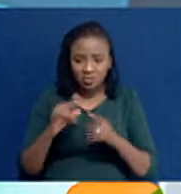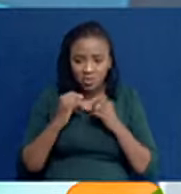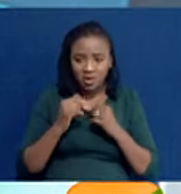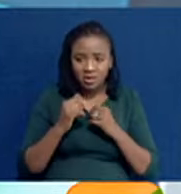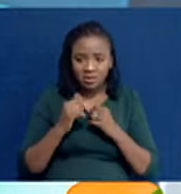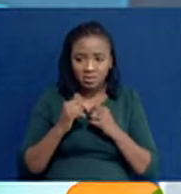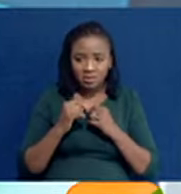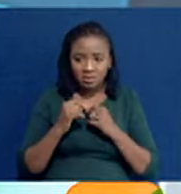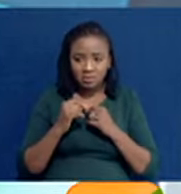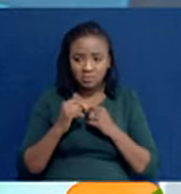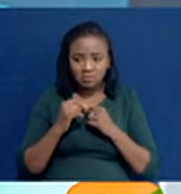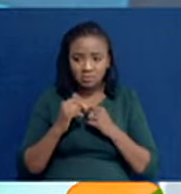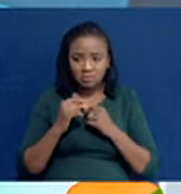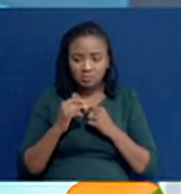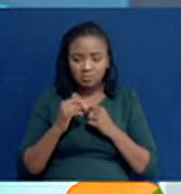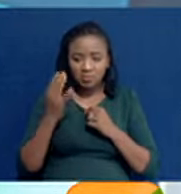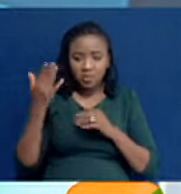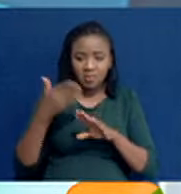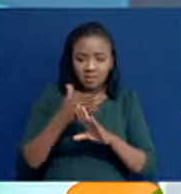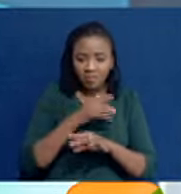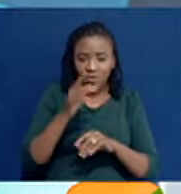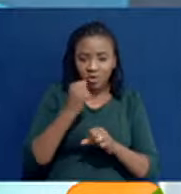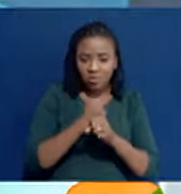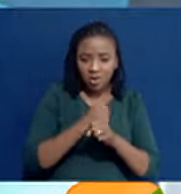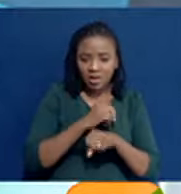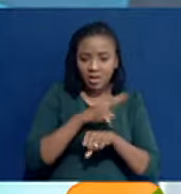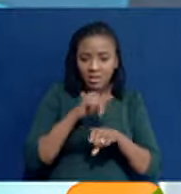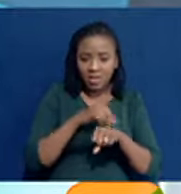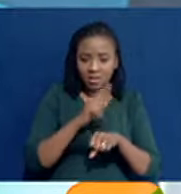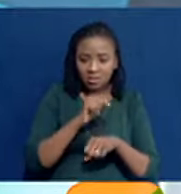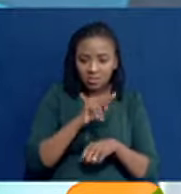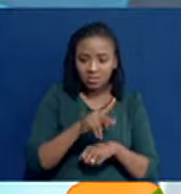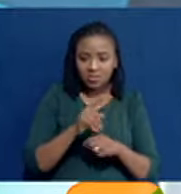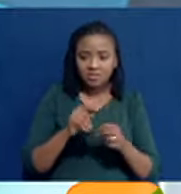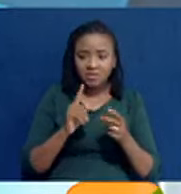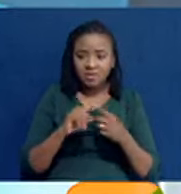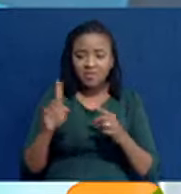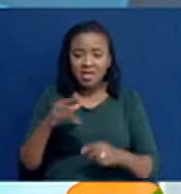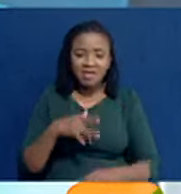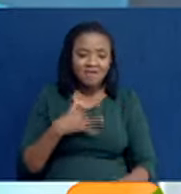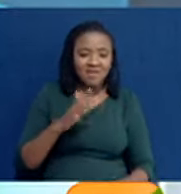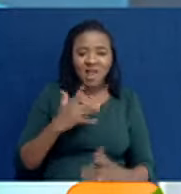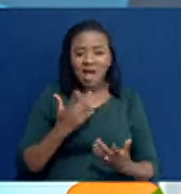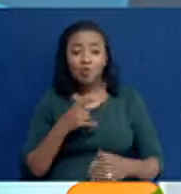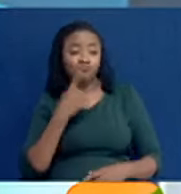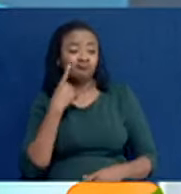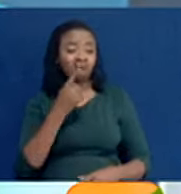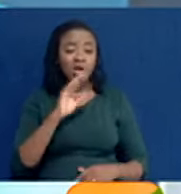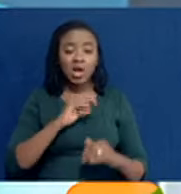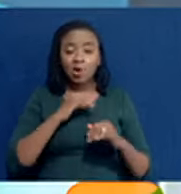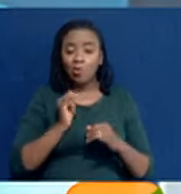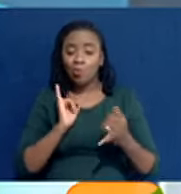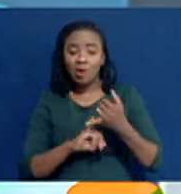a Nation at one time, how he feels to have his wife as a minister. And he said,